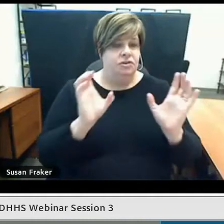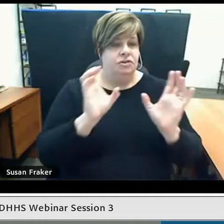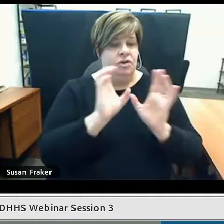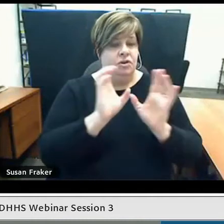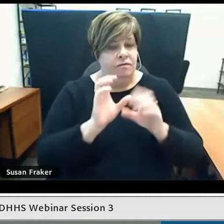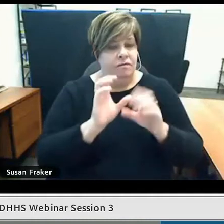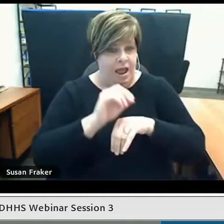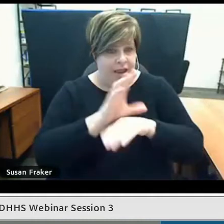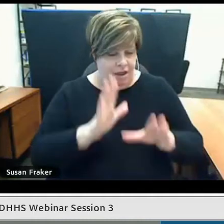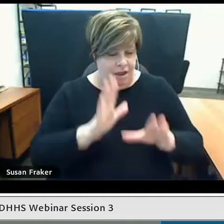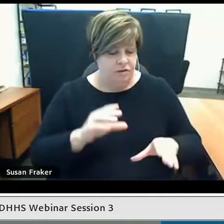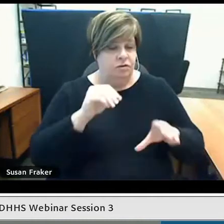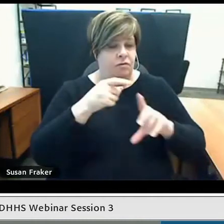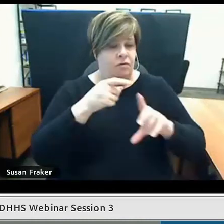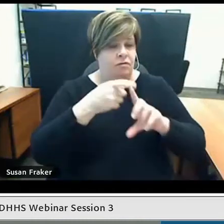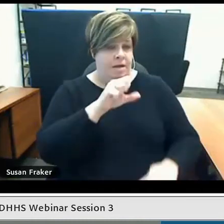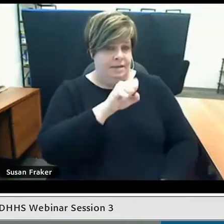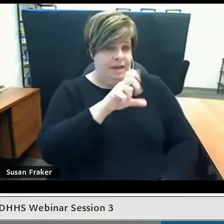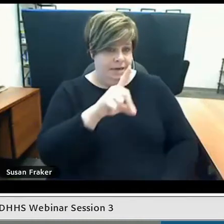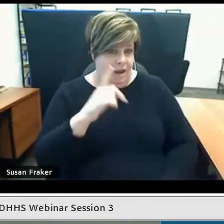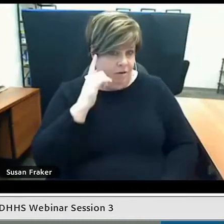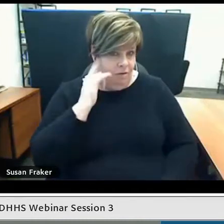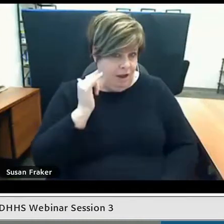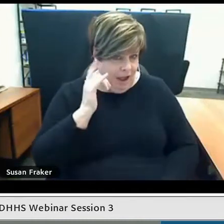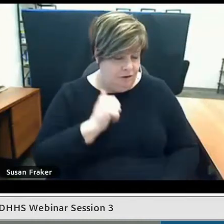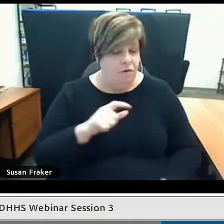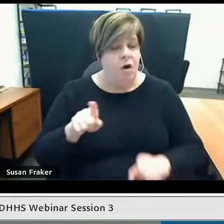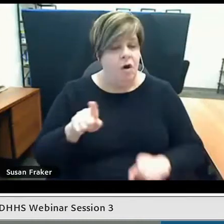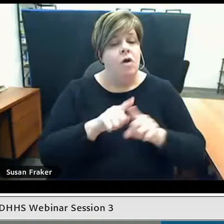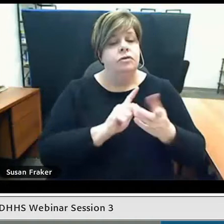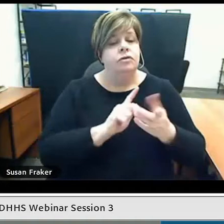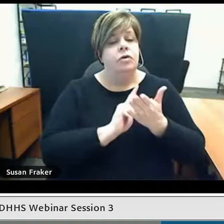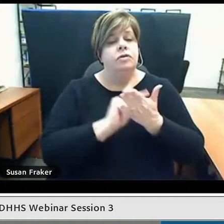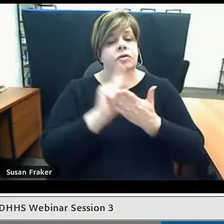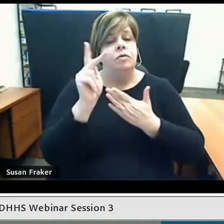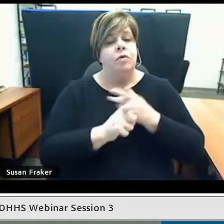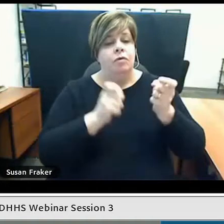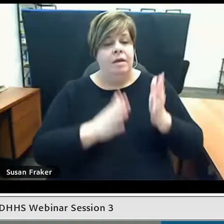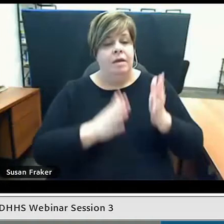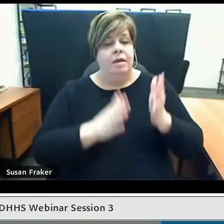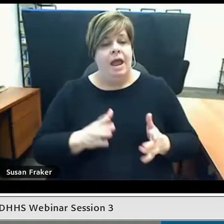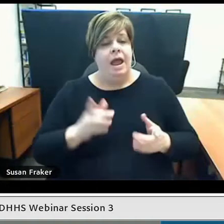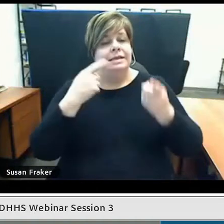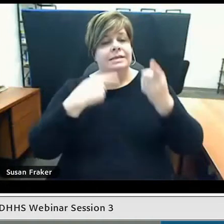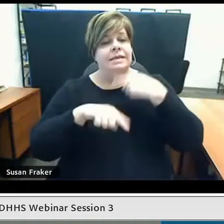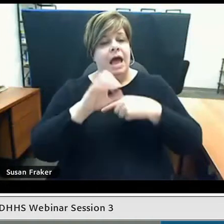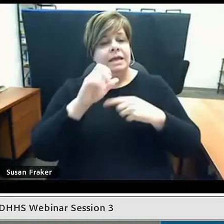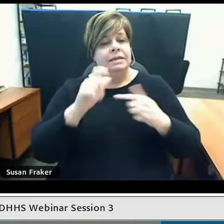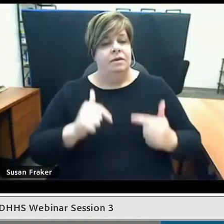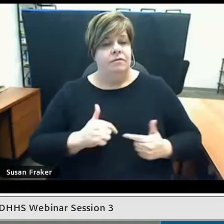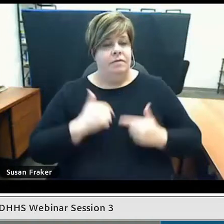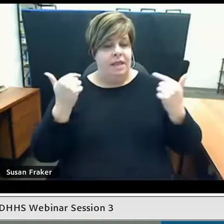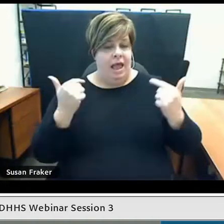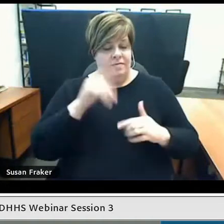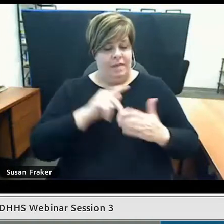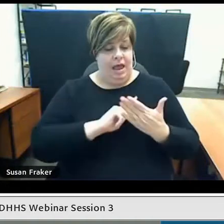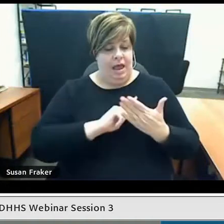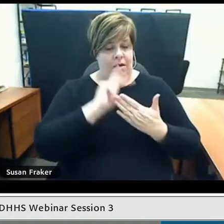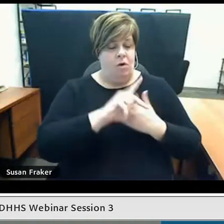San Diego, California. And Jesse is also the program manager at Signs of Life. And Signs of Life is